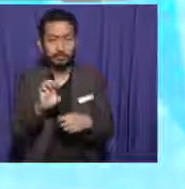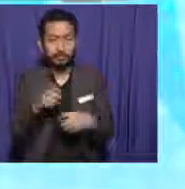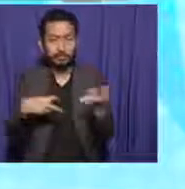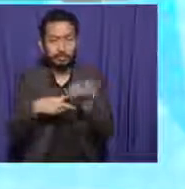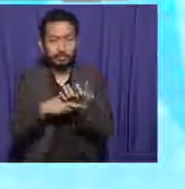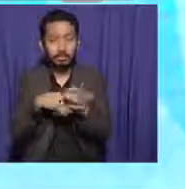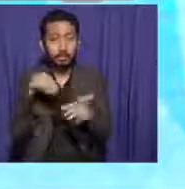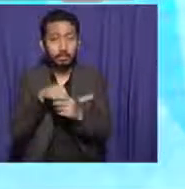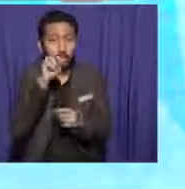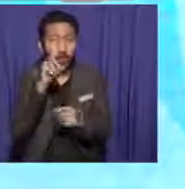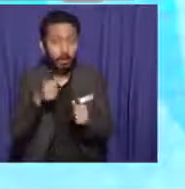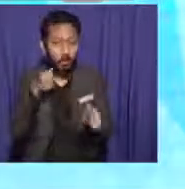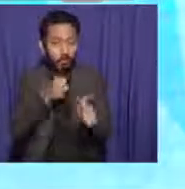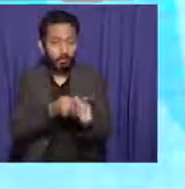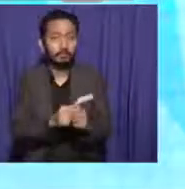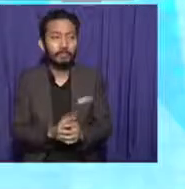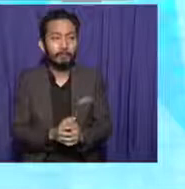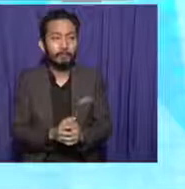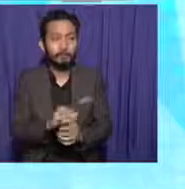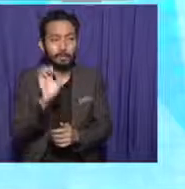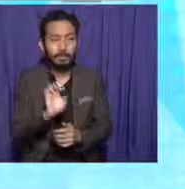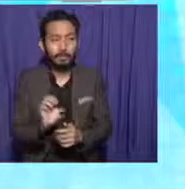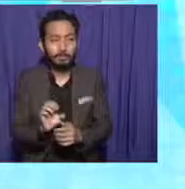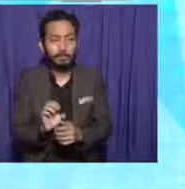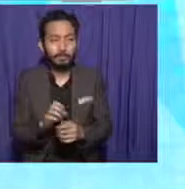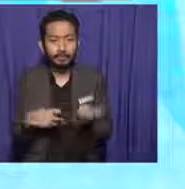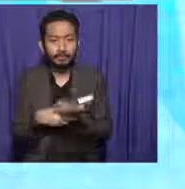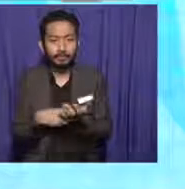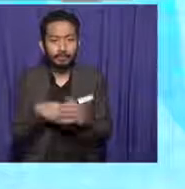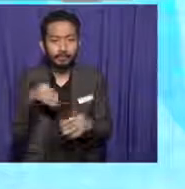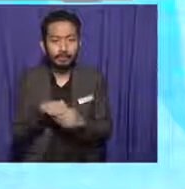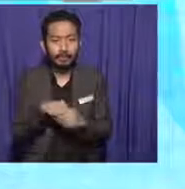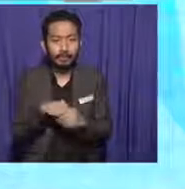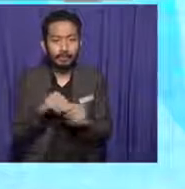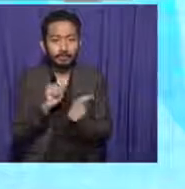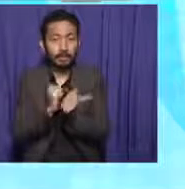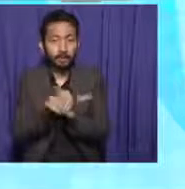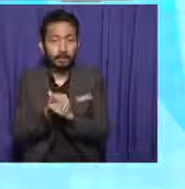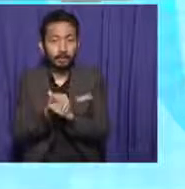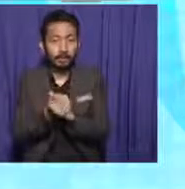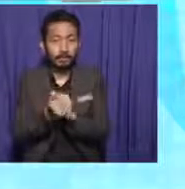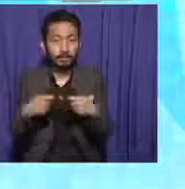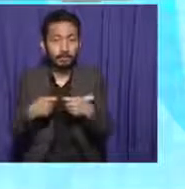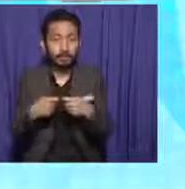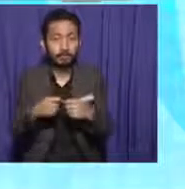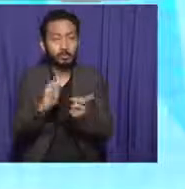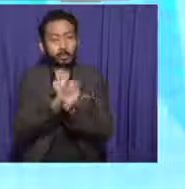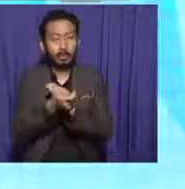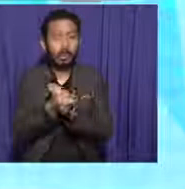direction. Electric charge in alternating current, on the other hand, changes direction periodically.